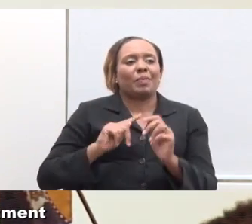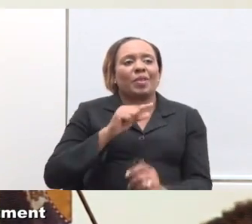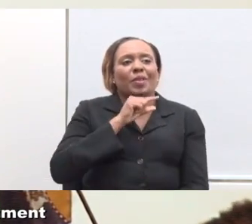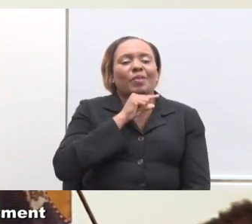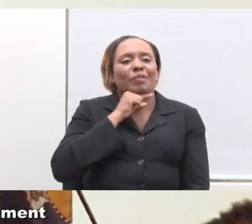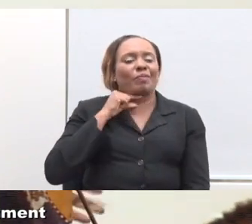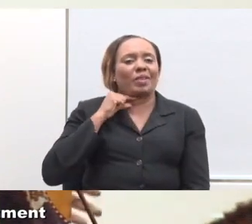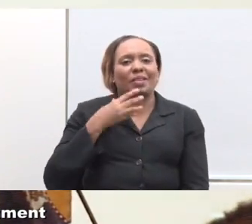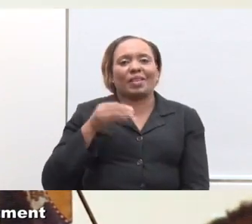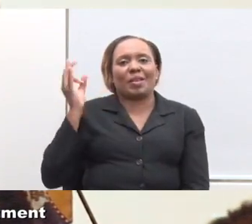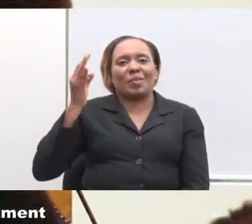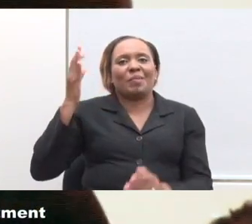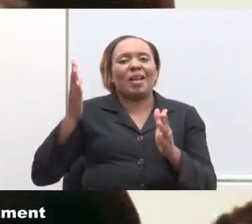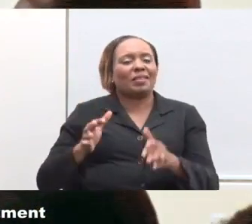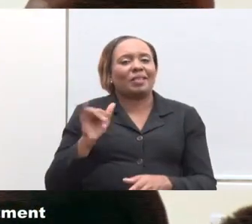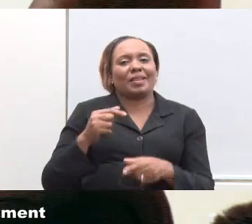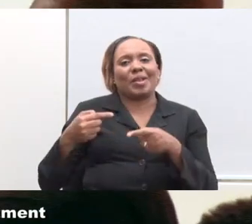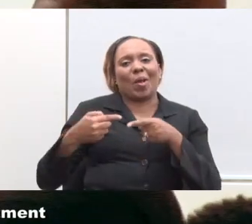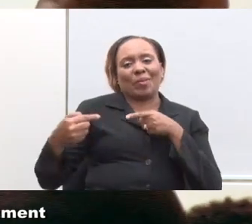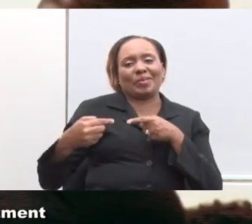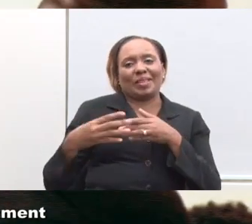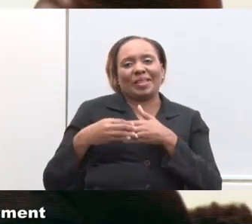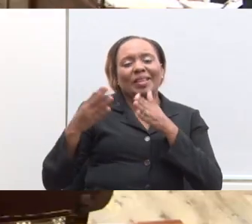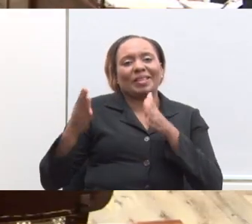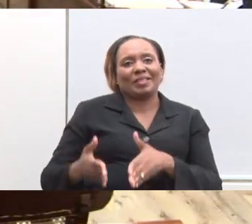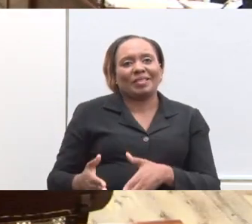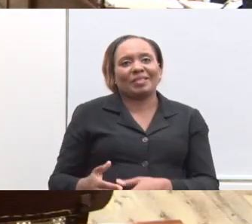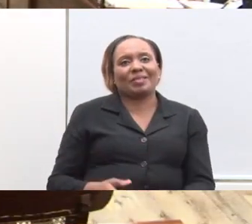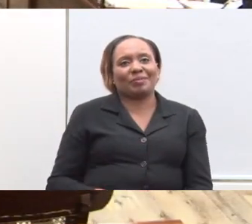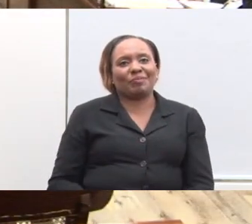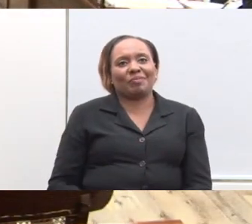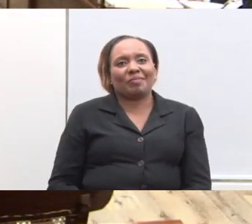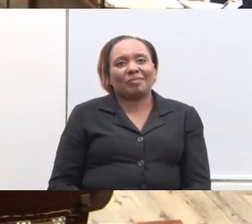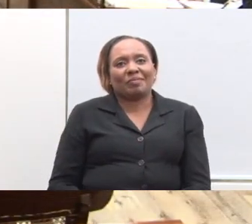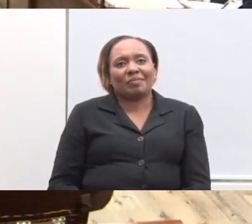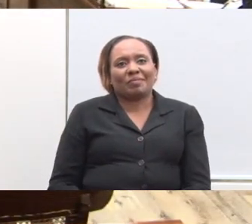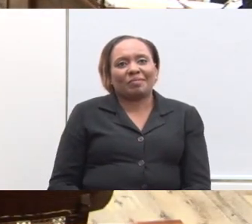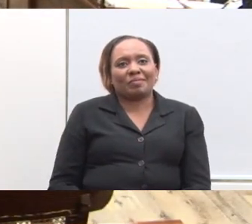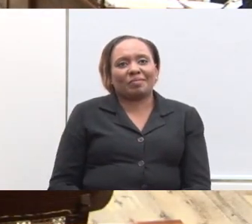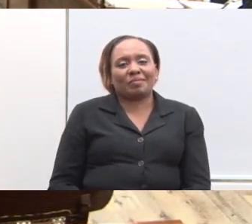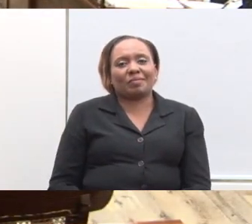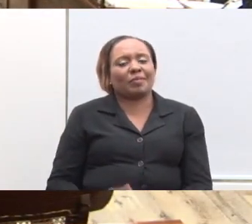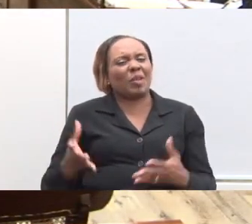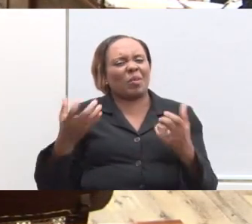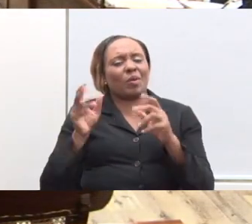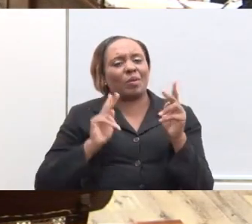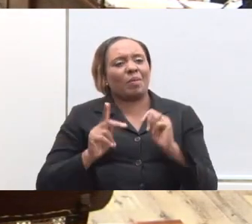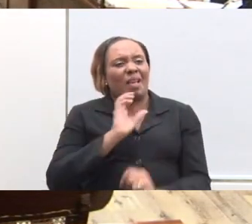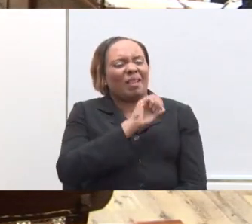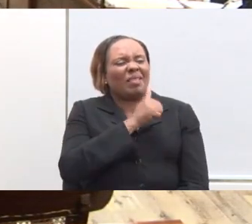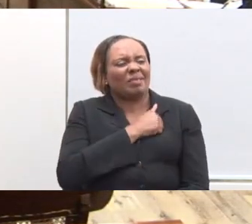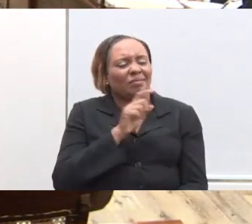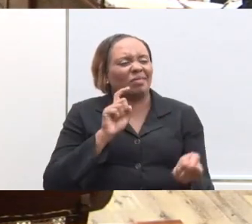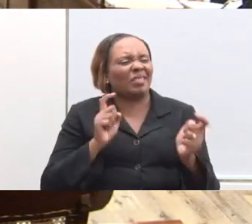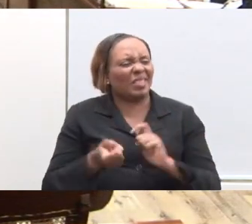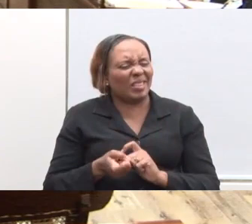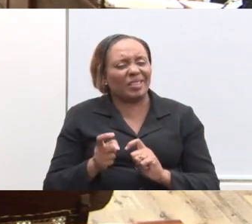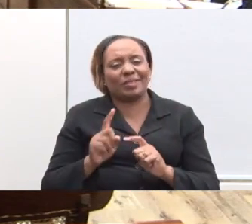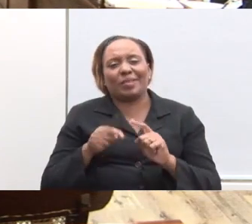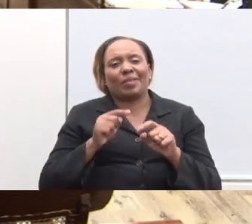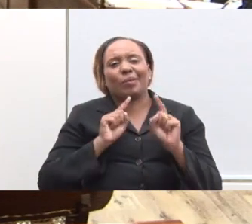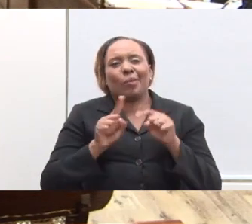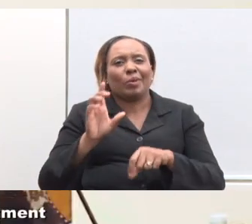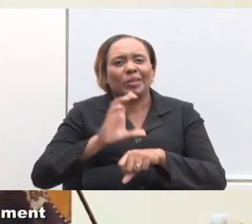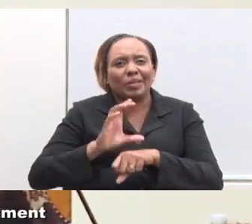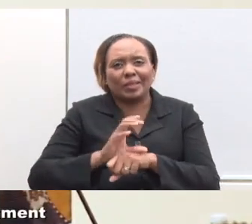to be able to sustain through the use of the New Testament in changing people's attitudes to themselves, to their family, to their